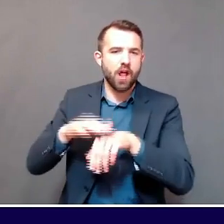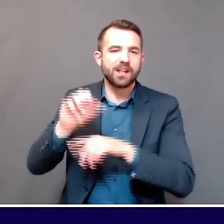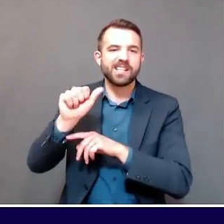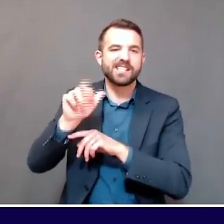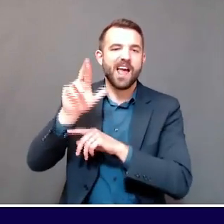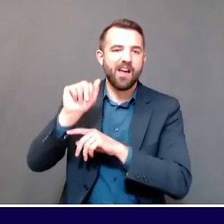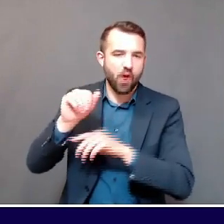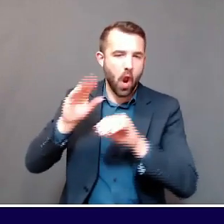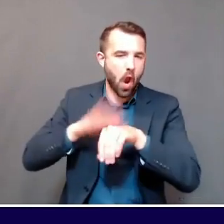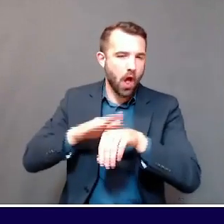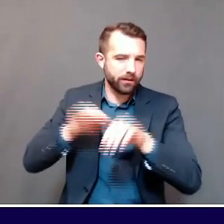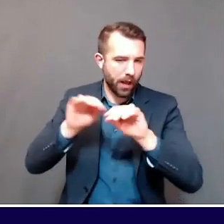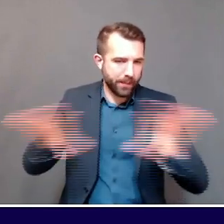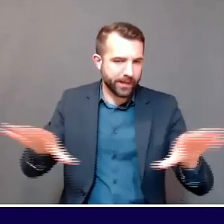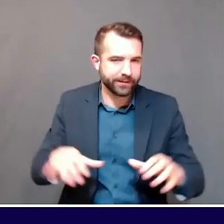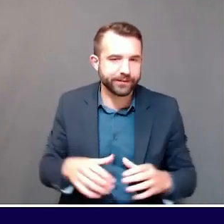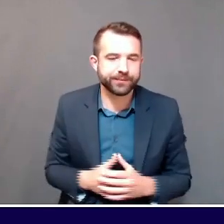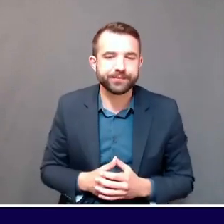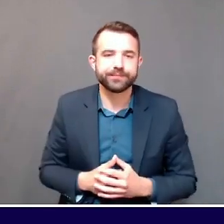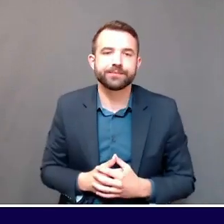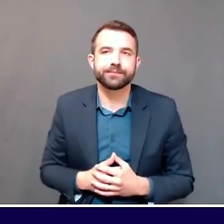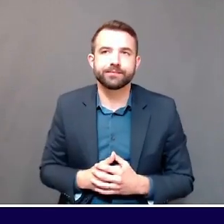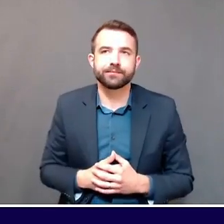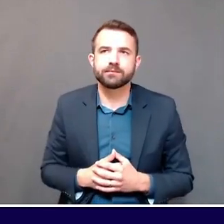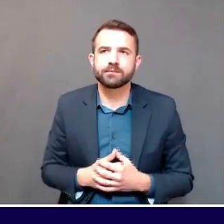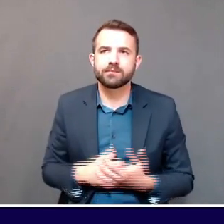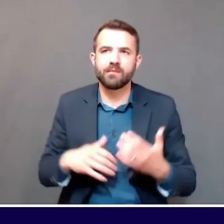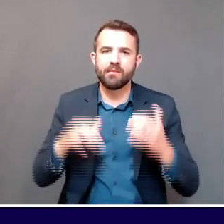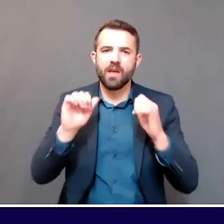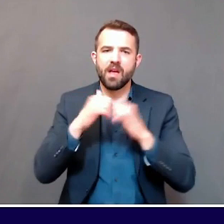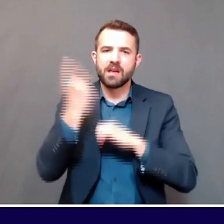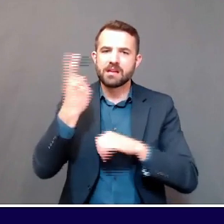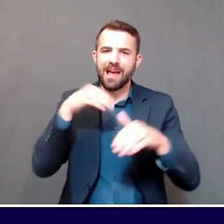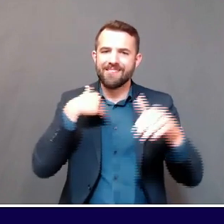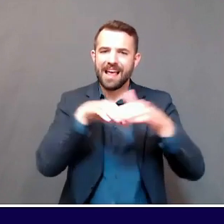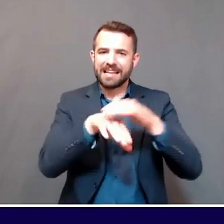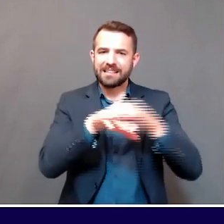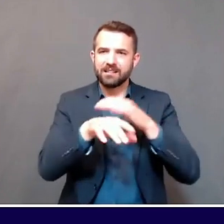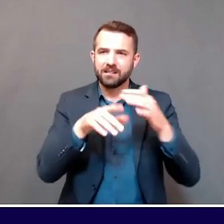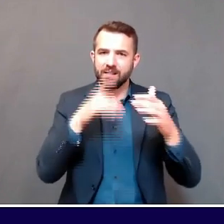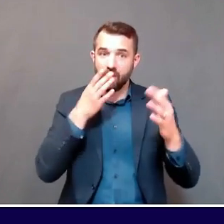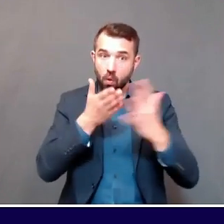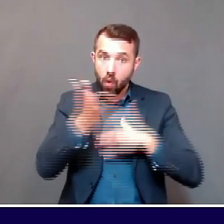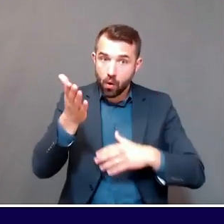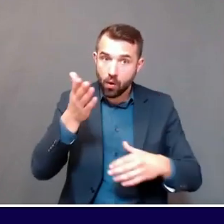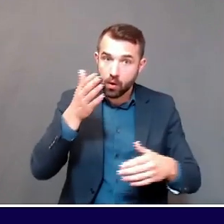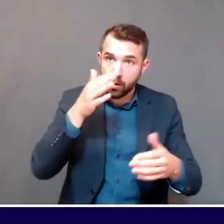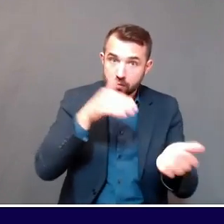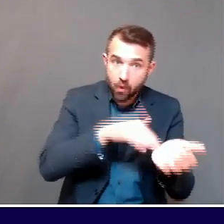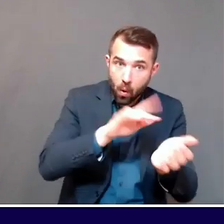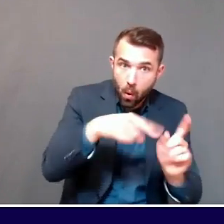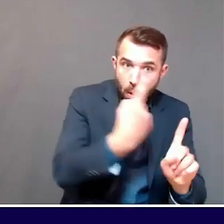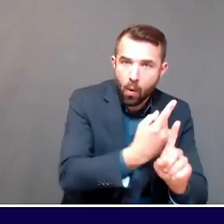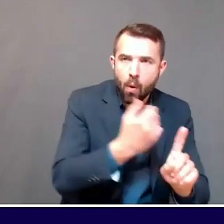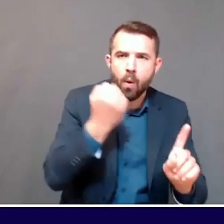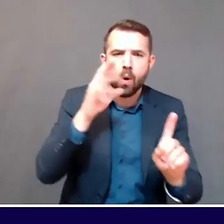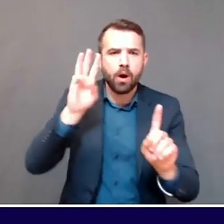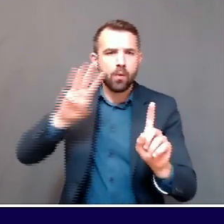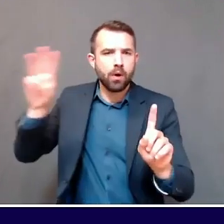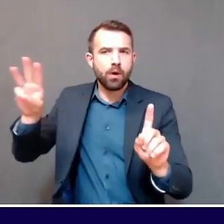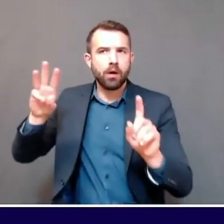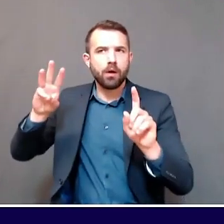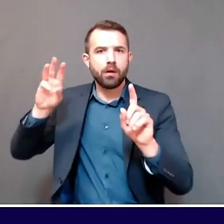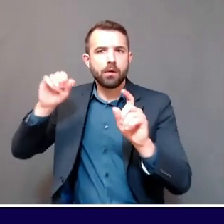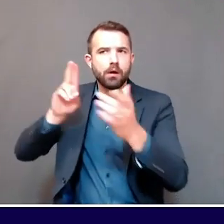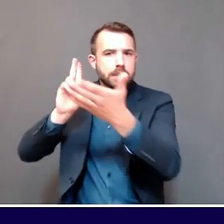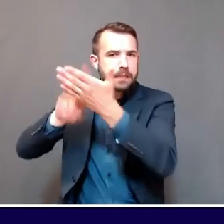does somebody access it? Like, can you only get through it through a provider, or is there a link on the website? And what is the trigger